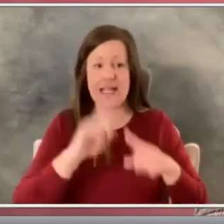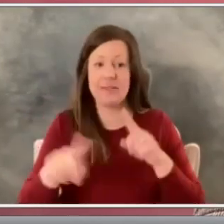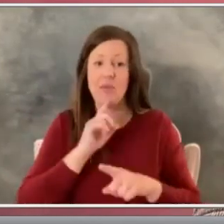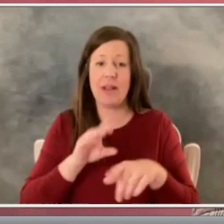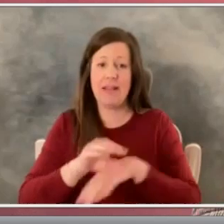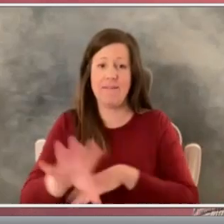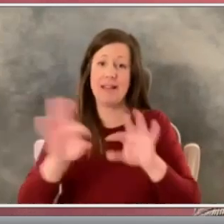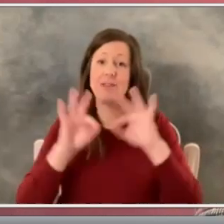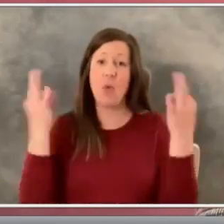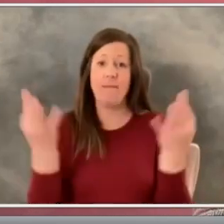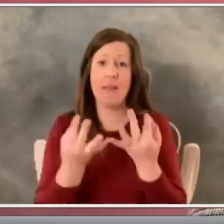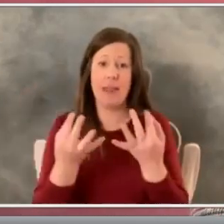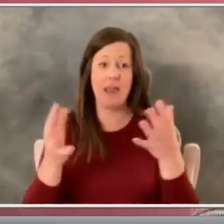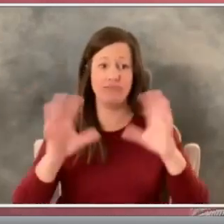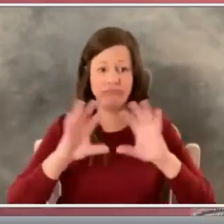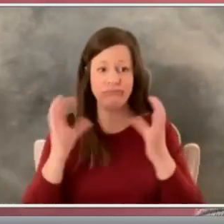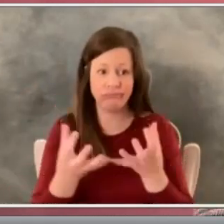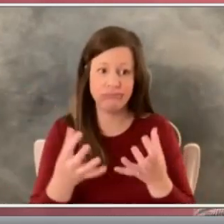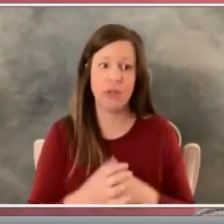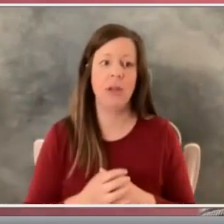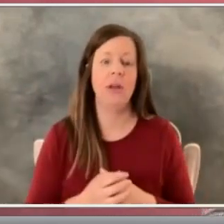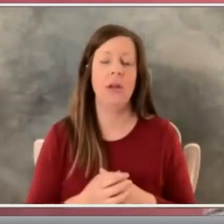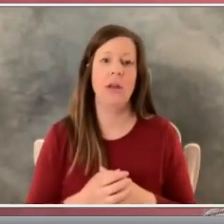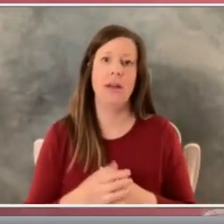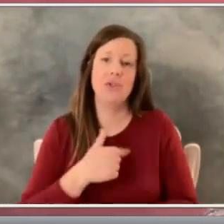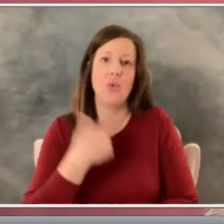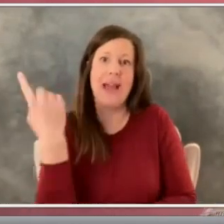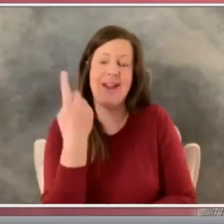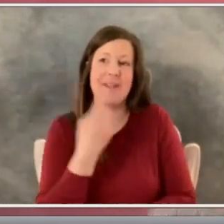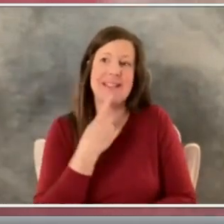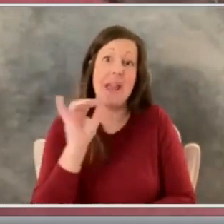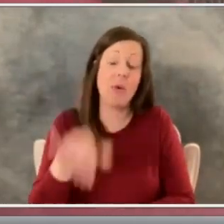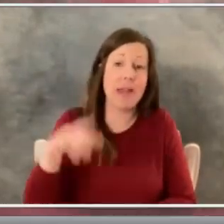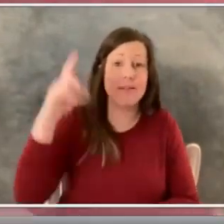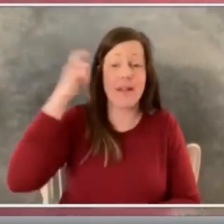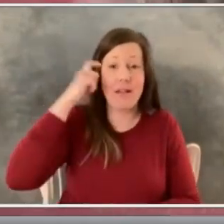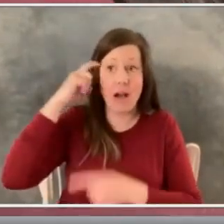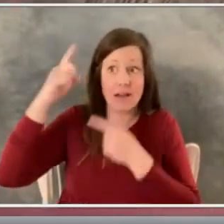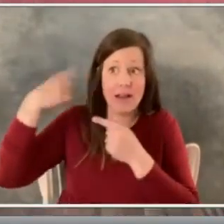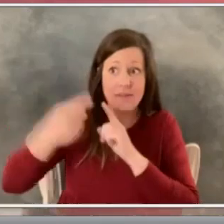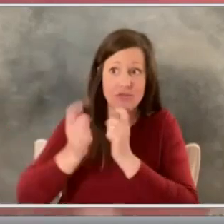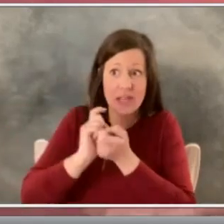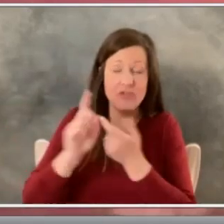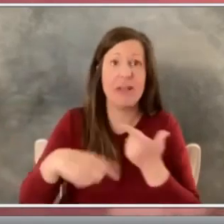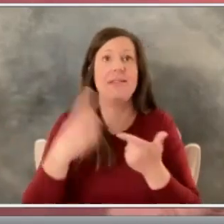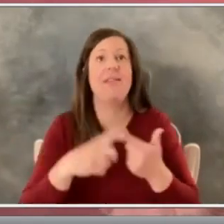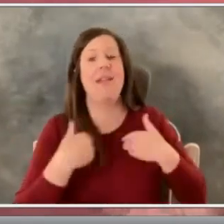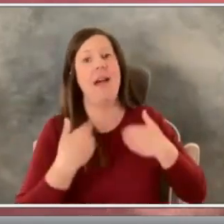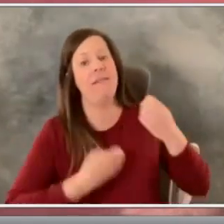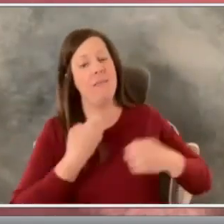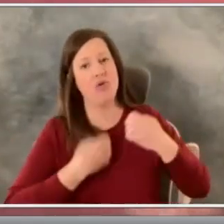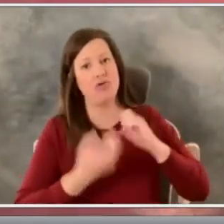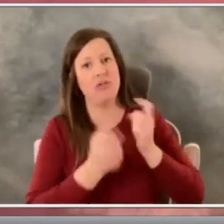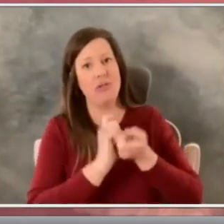experience. You know, so I always say, here is the cognitive changes, here is the emotional changes. And we